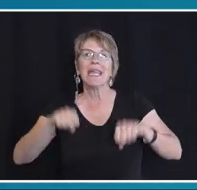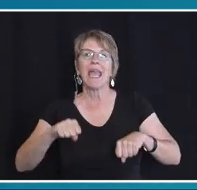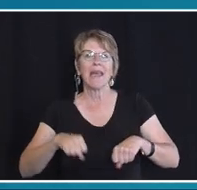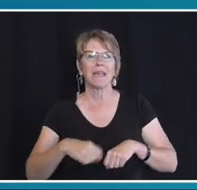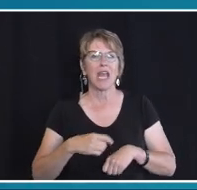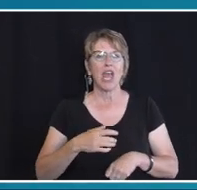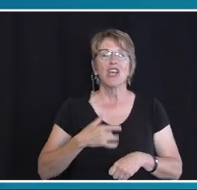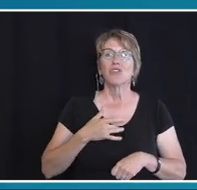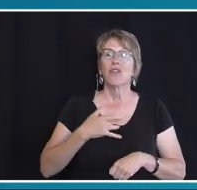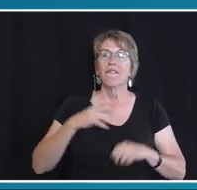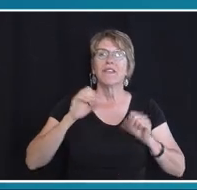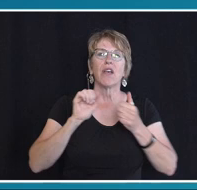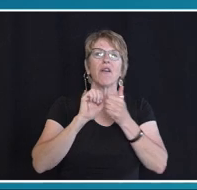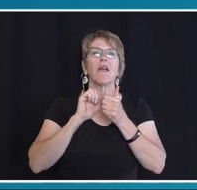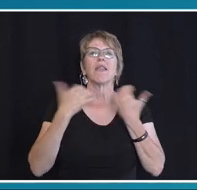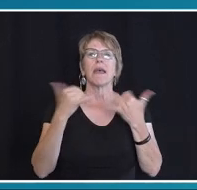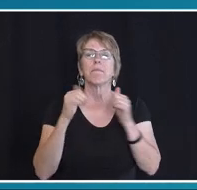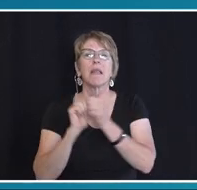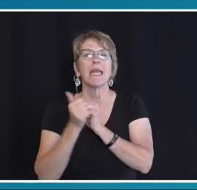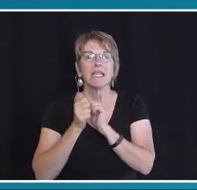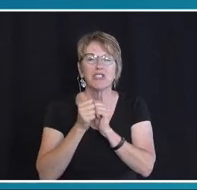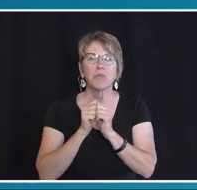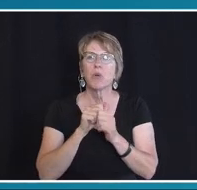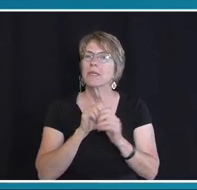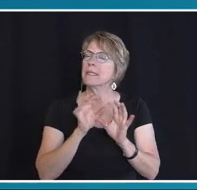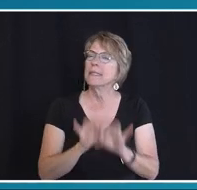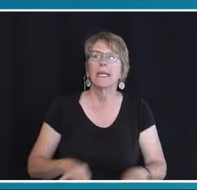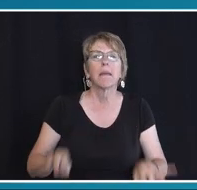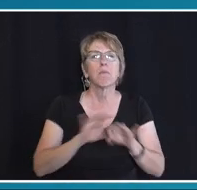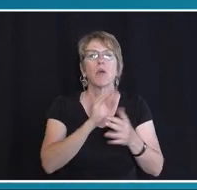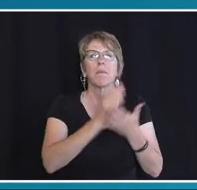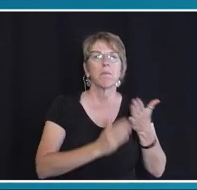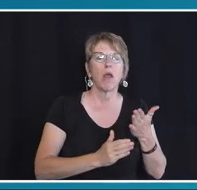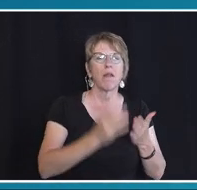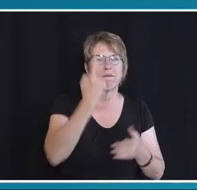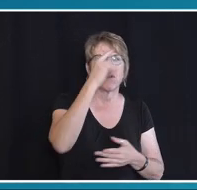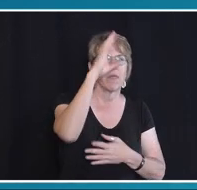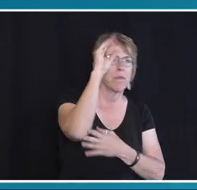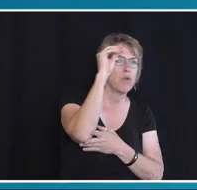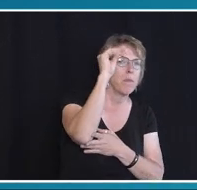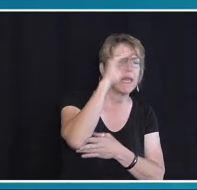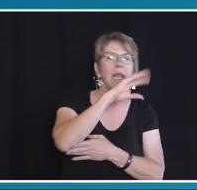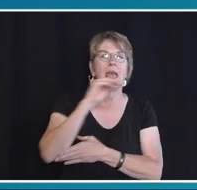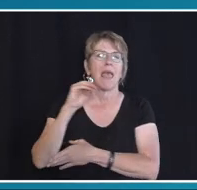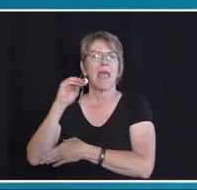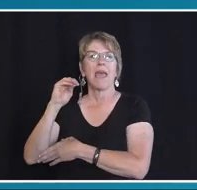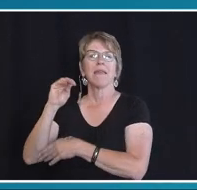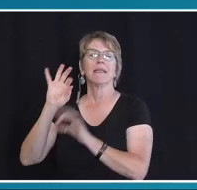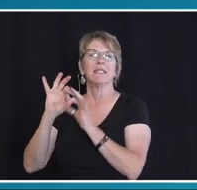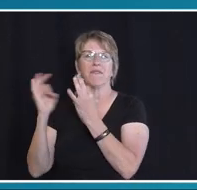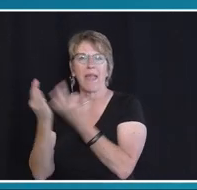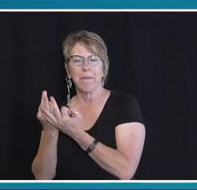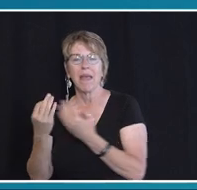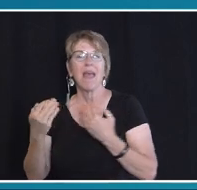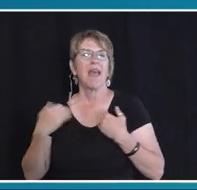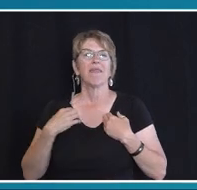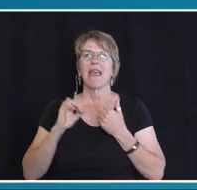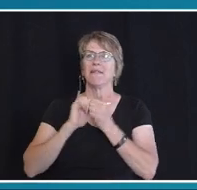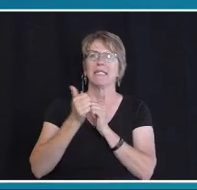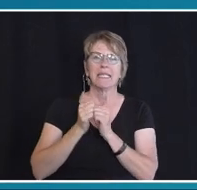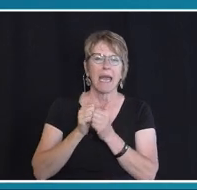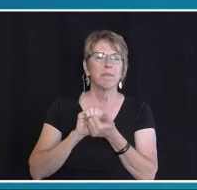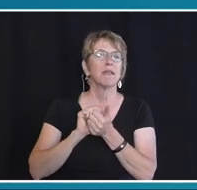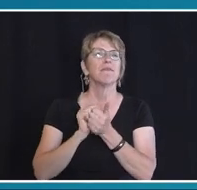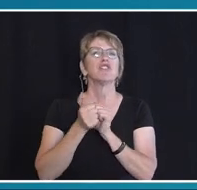really feel how much playing sports means to Ruben and his family. They mentioned how amazing it is that Courage Kenny provides all that adaptive sports equipment